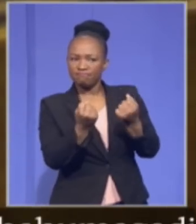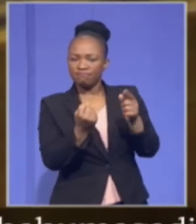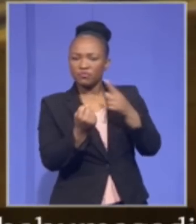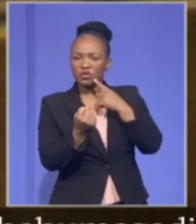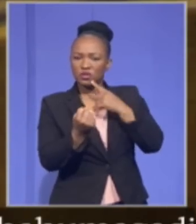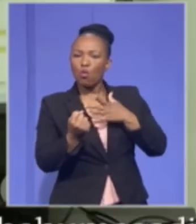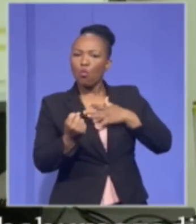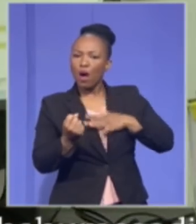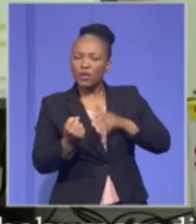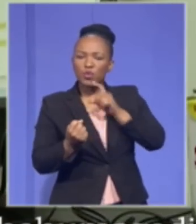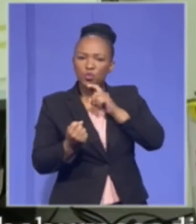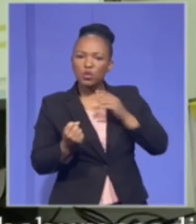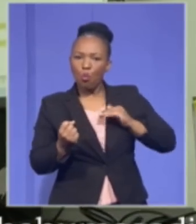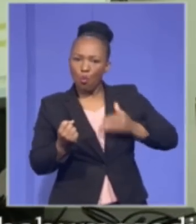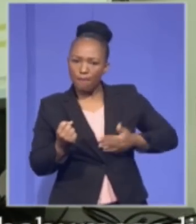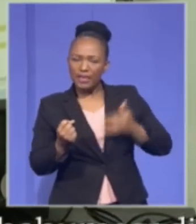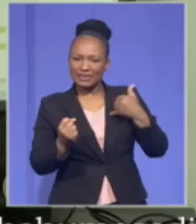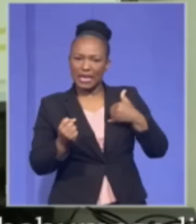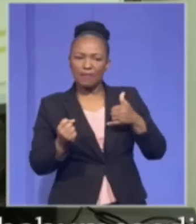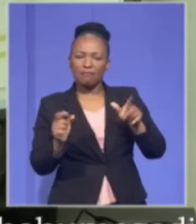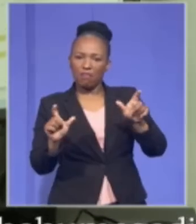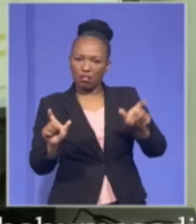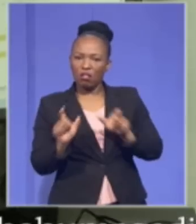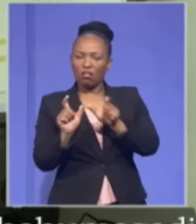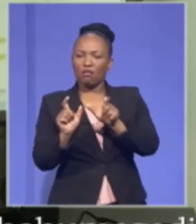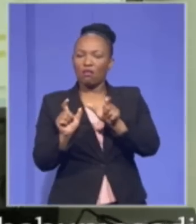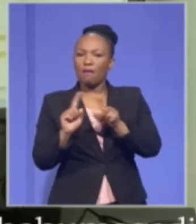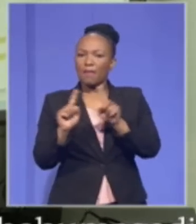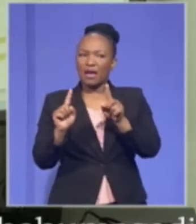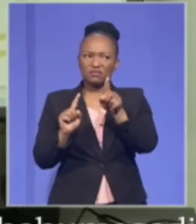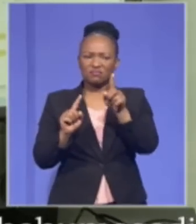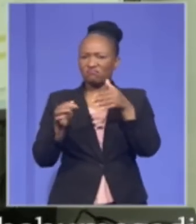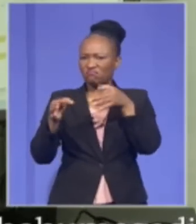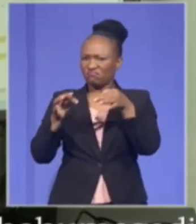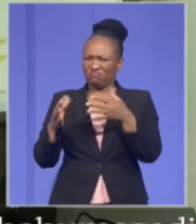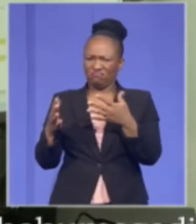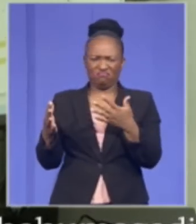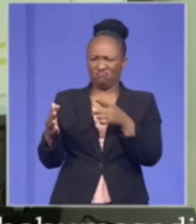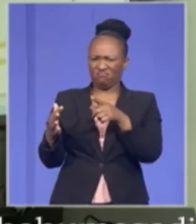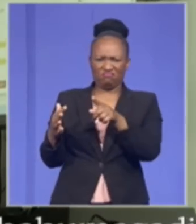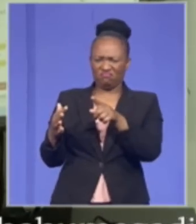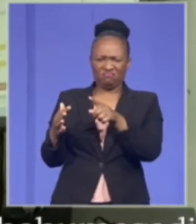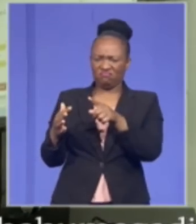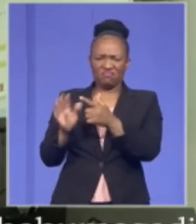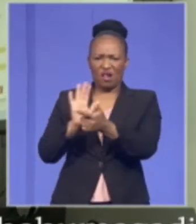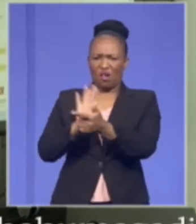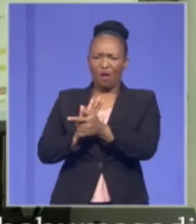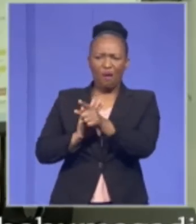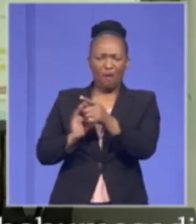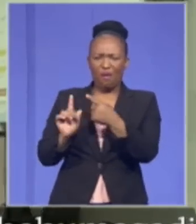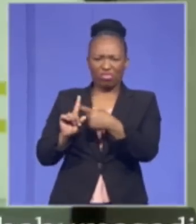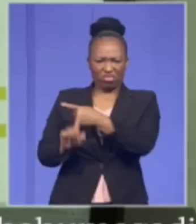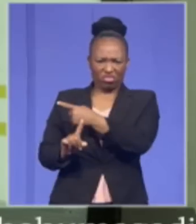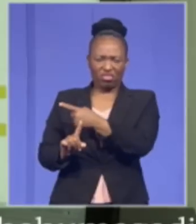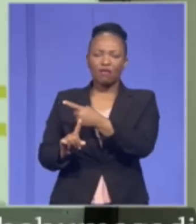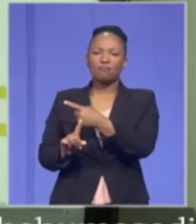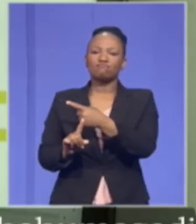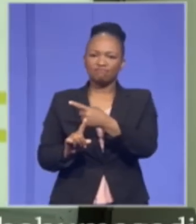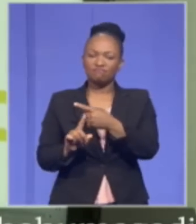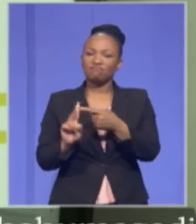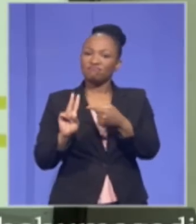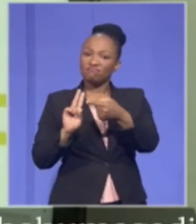tšea sefane sa mohumagadi wa gagwe. Eupša bahlankedi ba tlhaloša gore seo ga se gate ka mošito o tee le tshepedišo. Banyalani